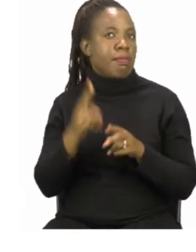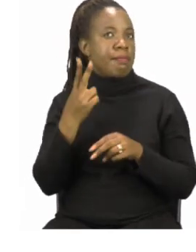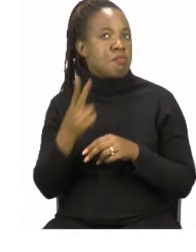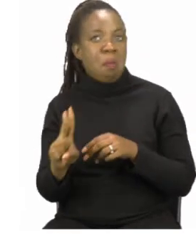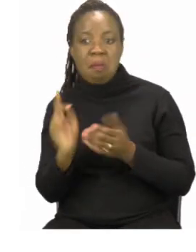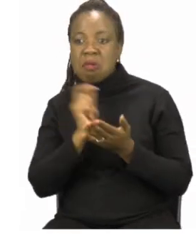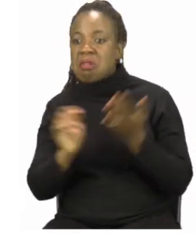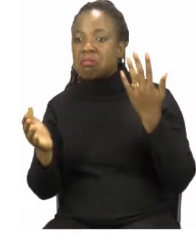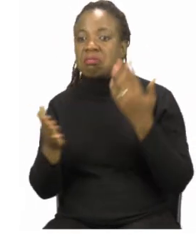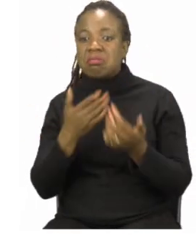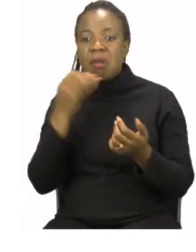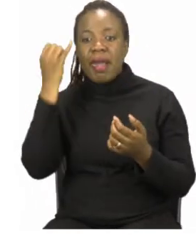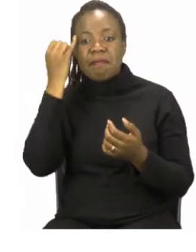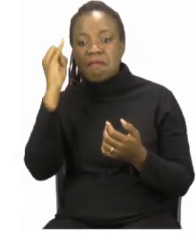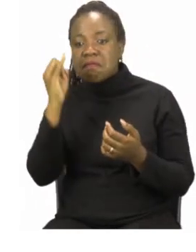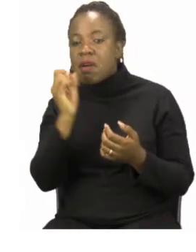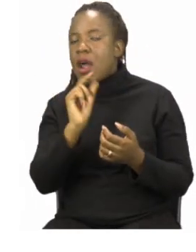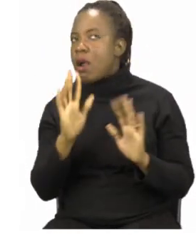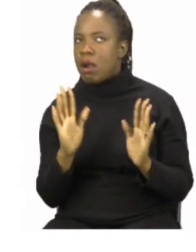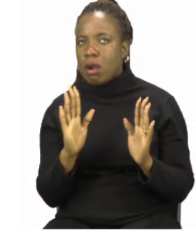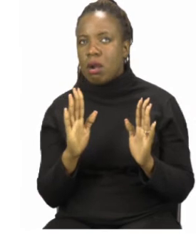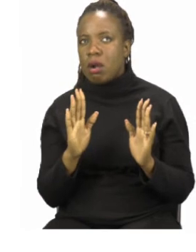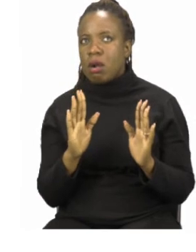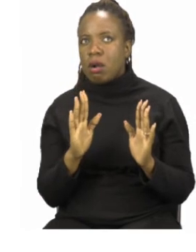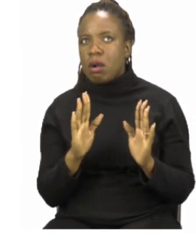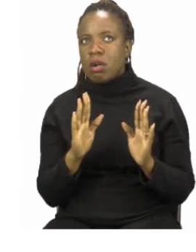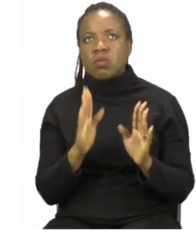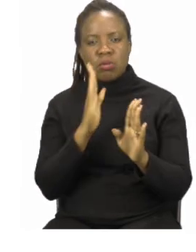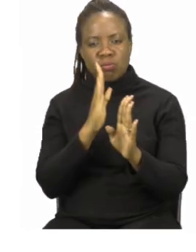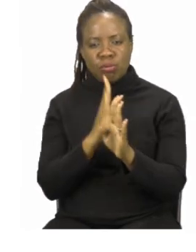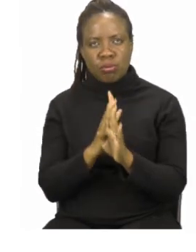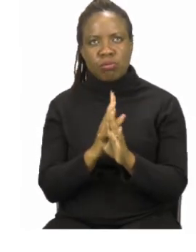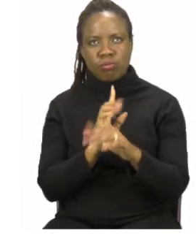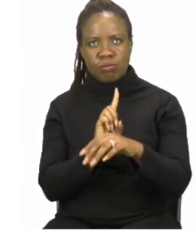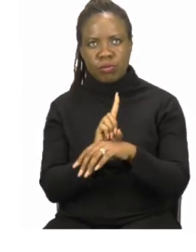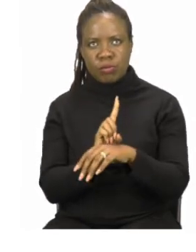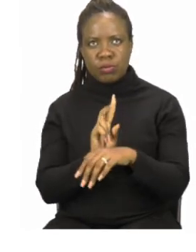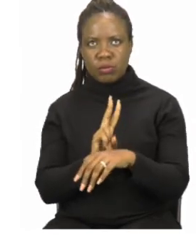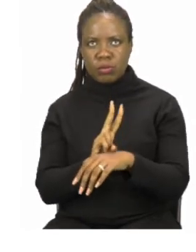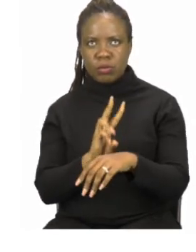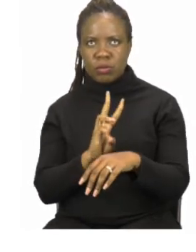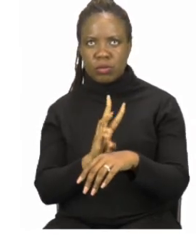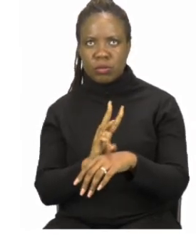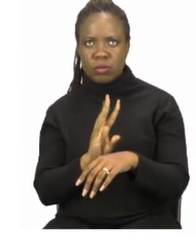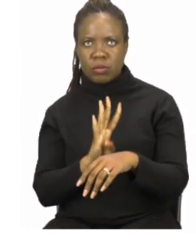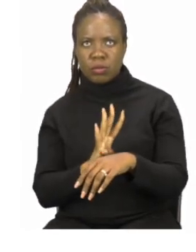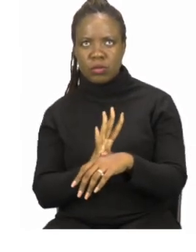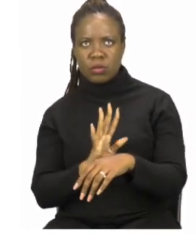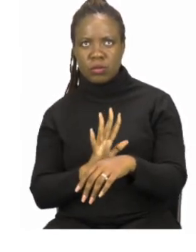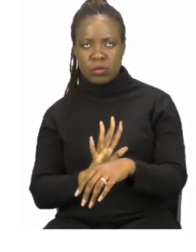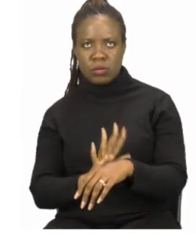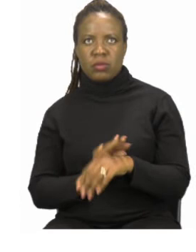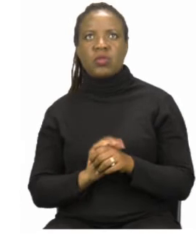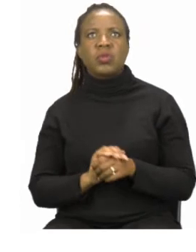Remember, there is an order that you have to follow. That order is there in the sentences